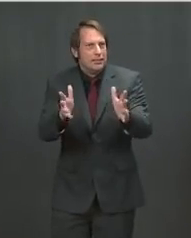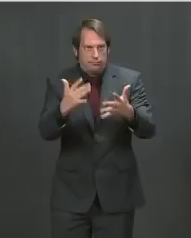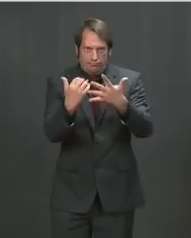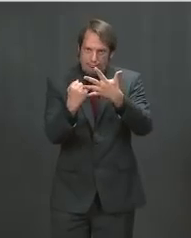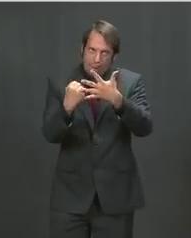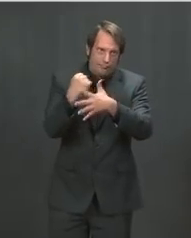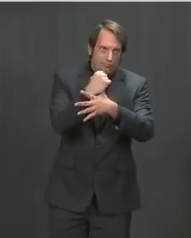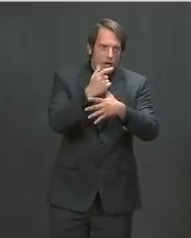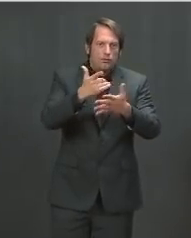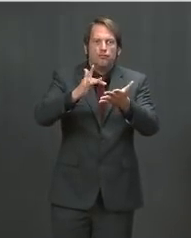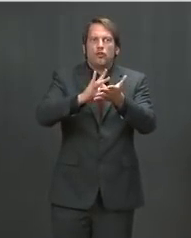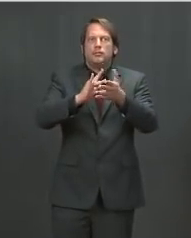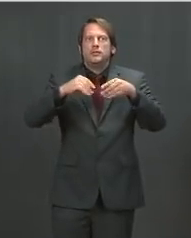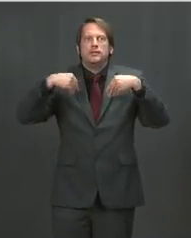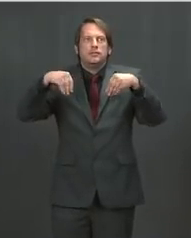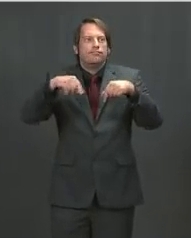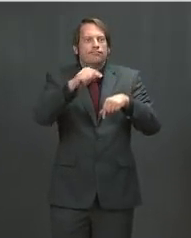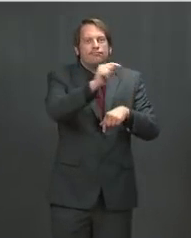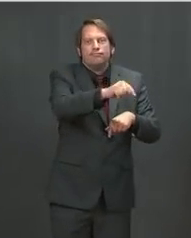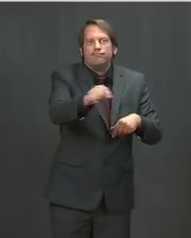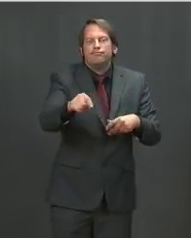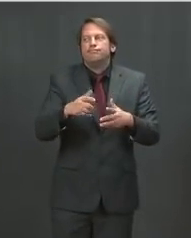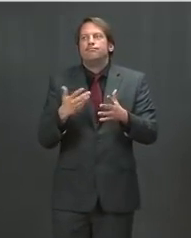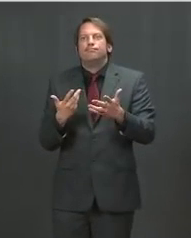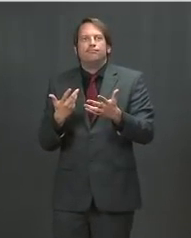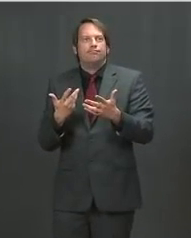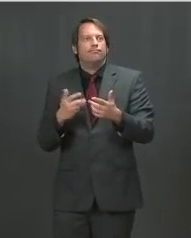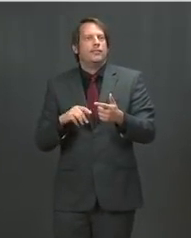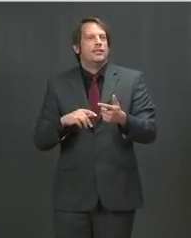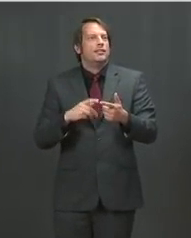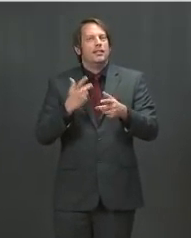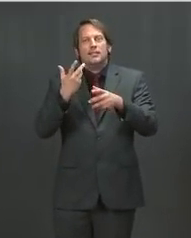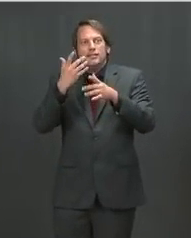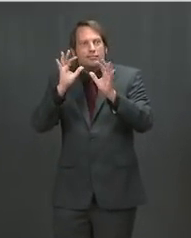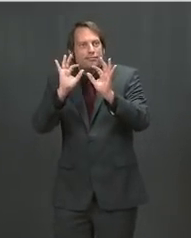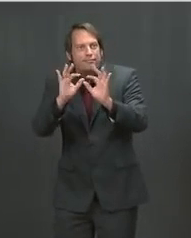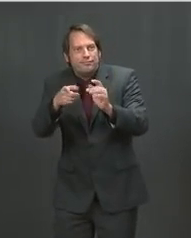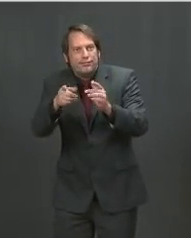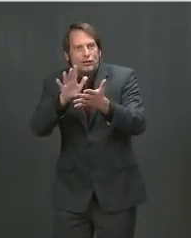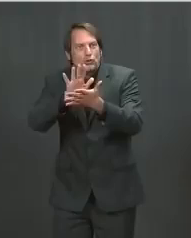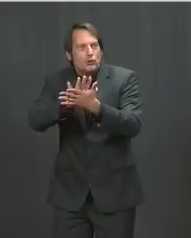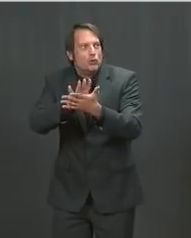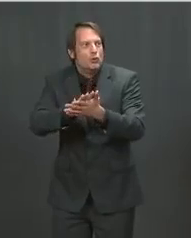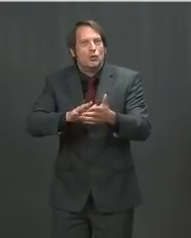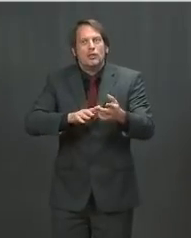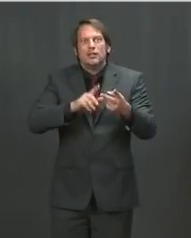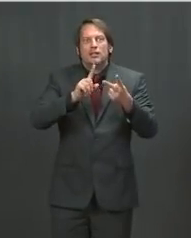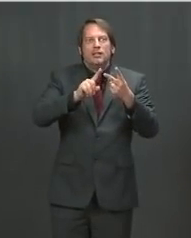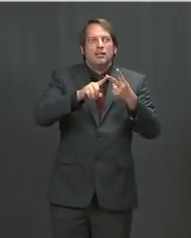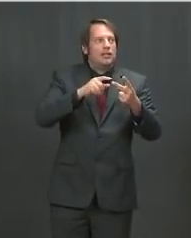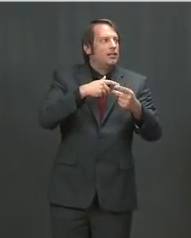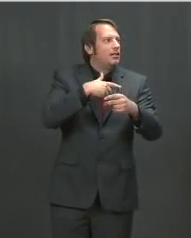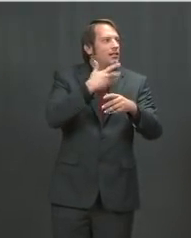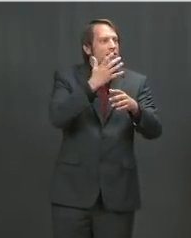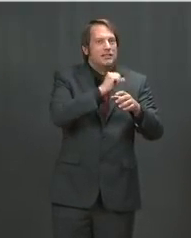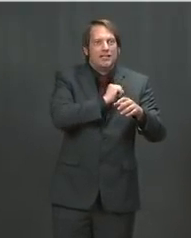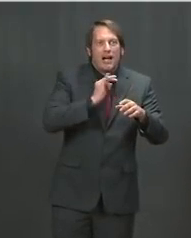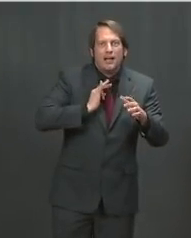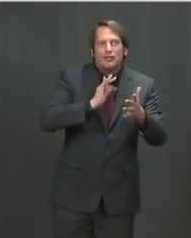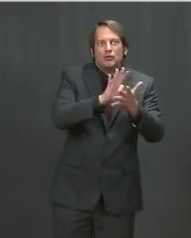teachers, school staff, and child care workers during the month of March. As the President announced